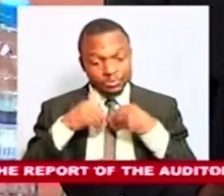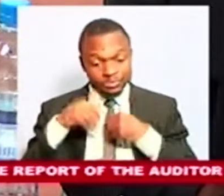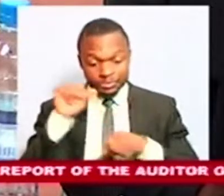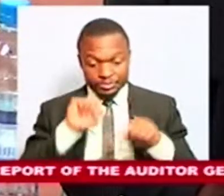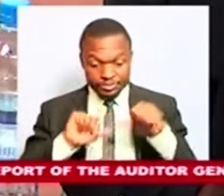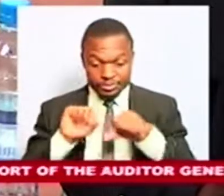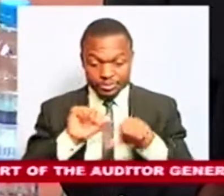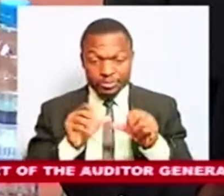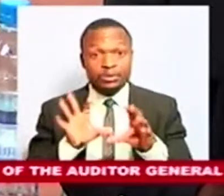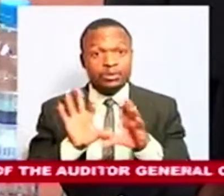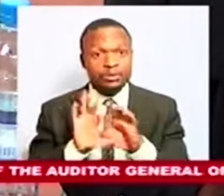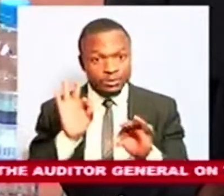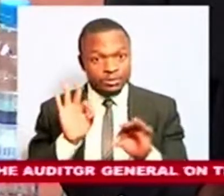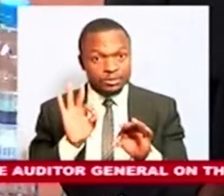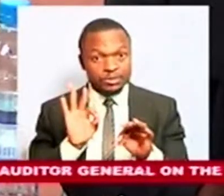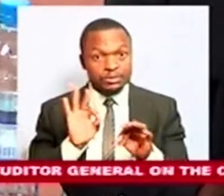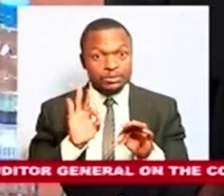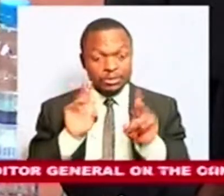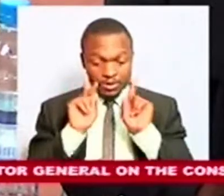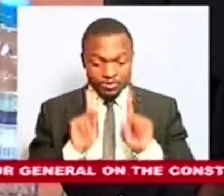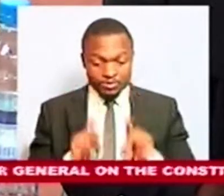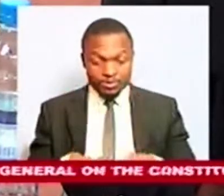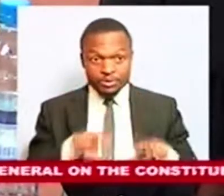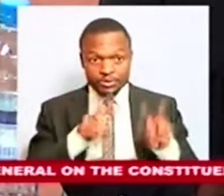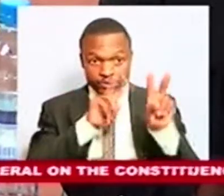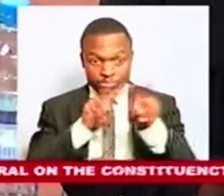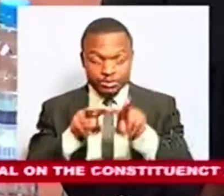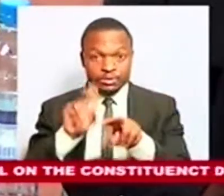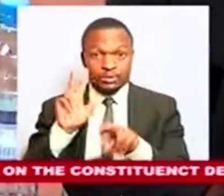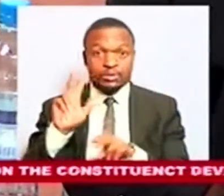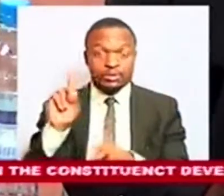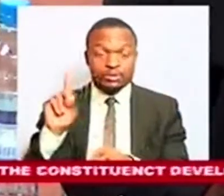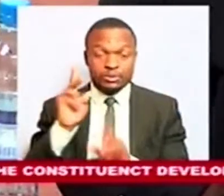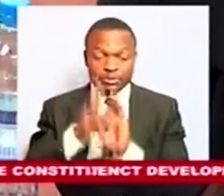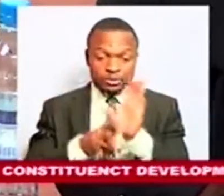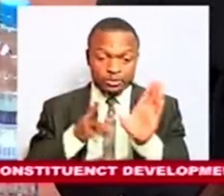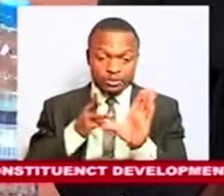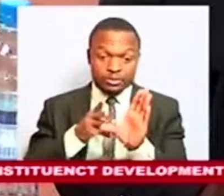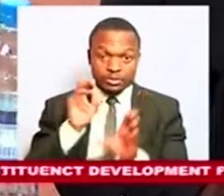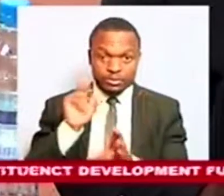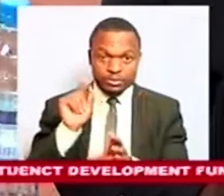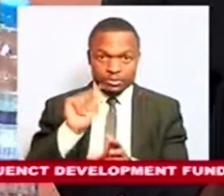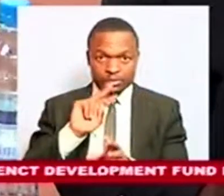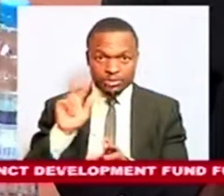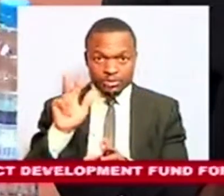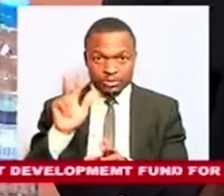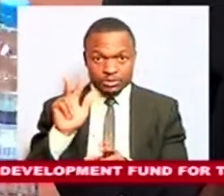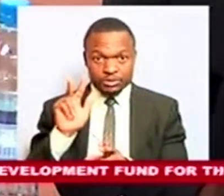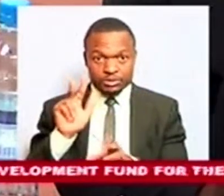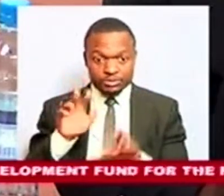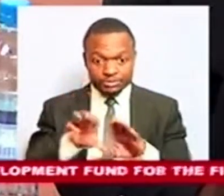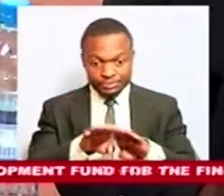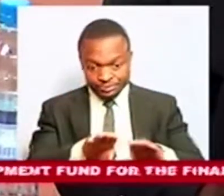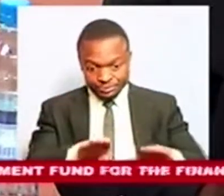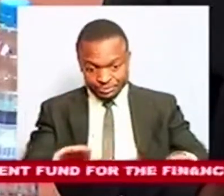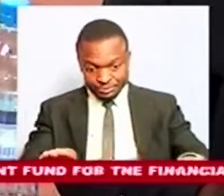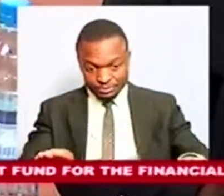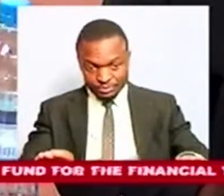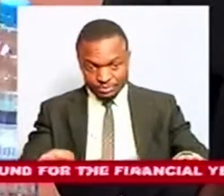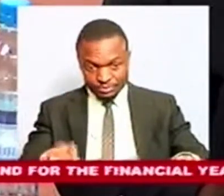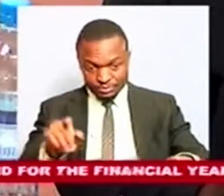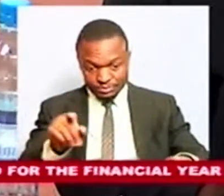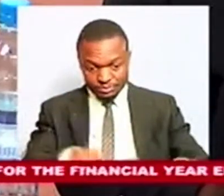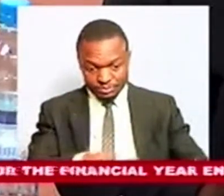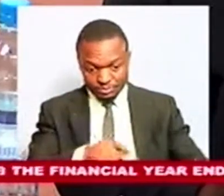auditor's observation on the physical inspection carried out on 31st May 2023 on the peeling of the veranda floor and the cracks